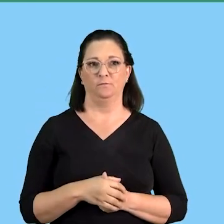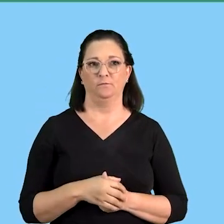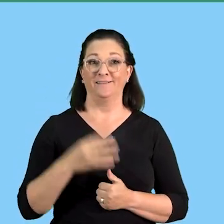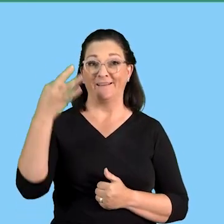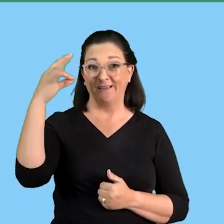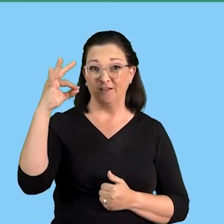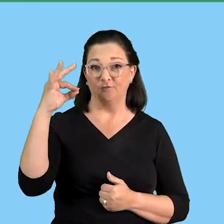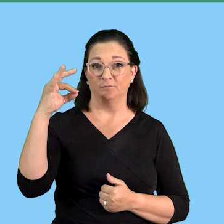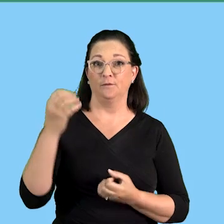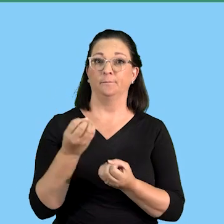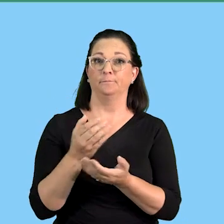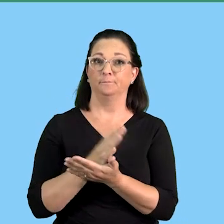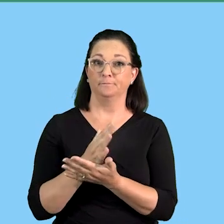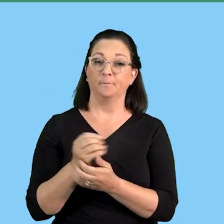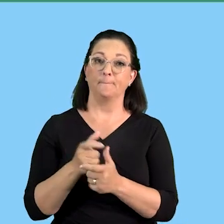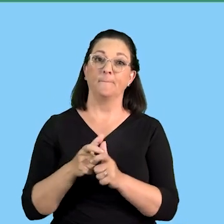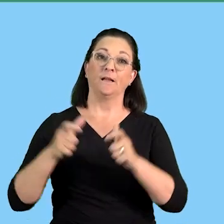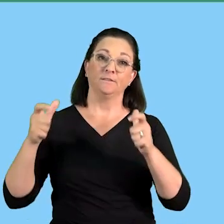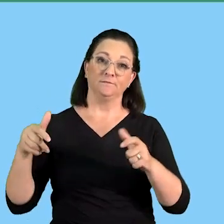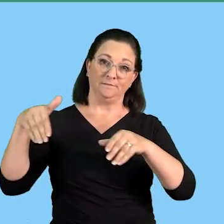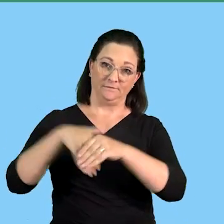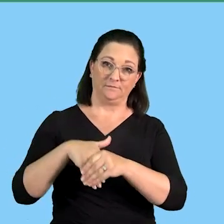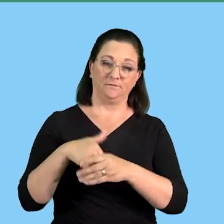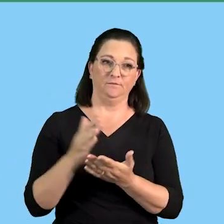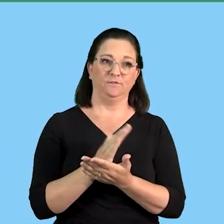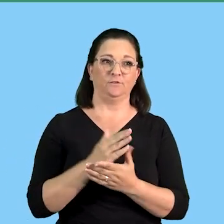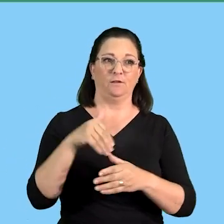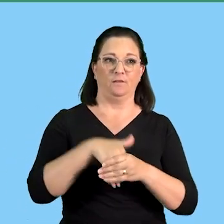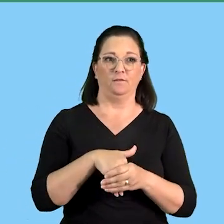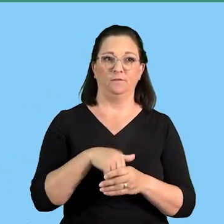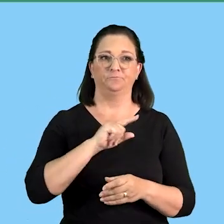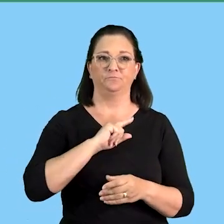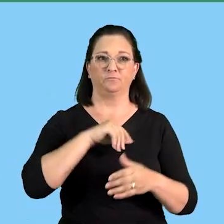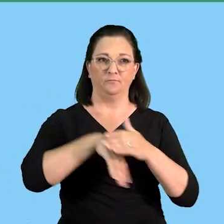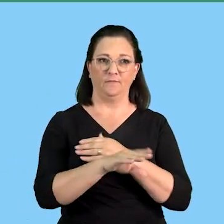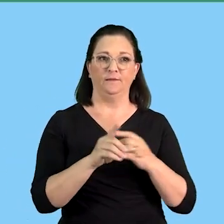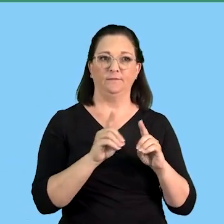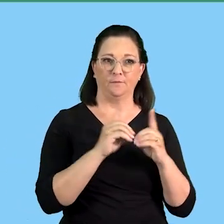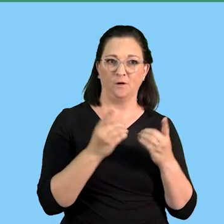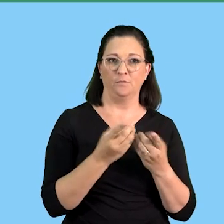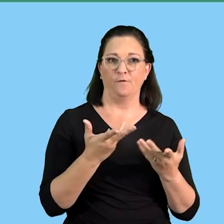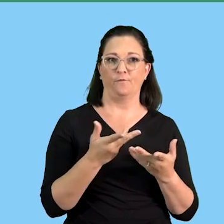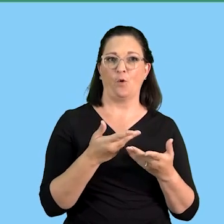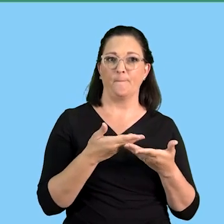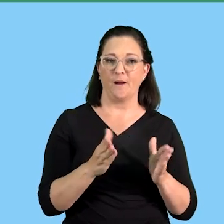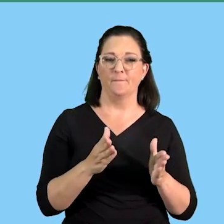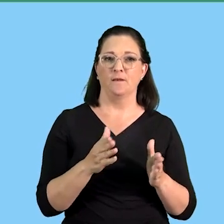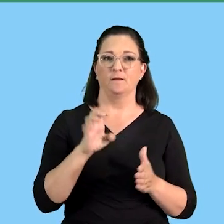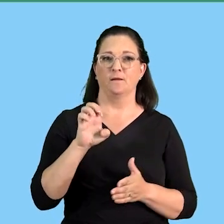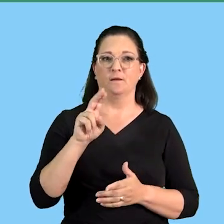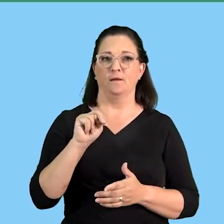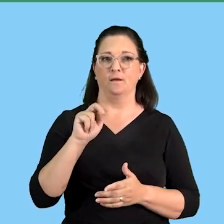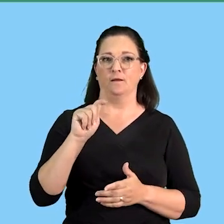as the majority or major shareholder and falls under the Department of Public Enterprise.